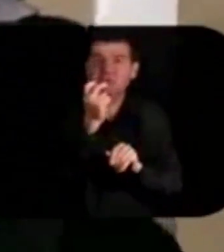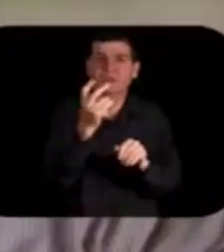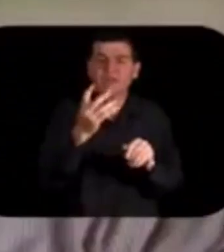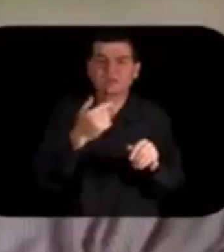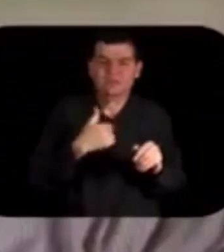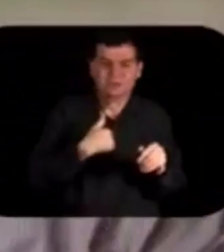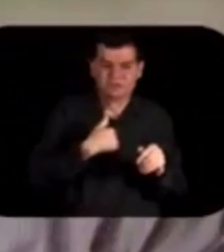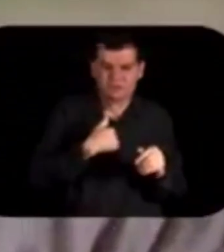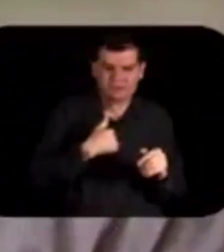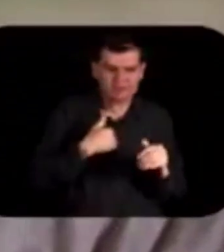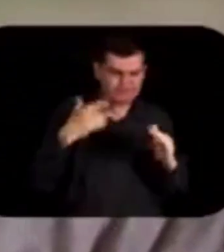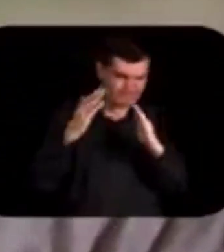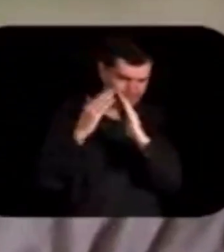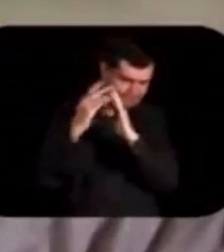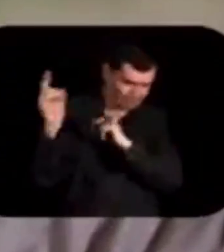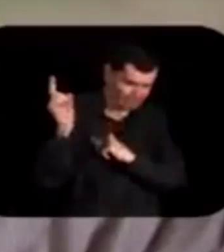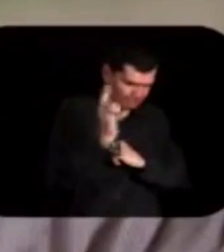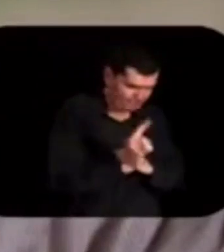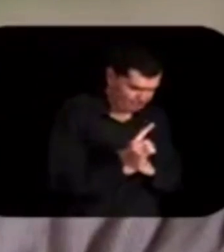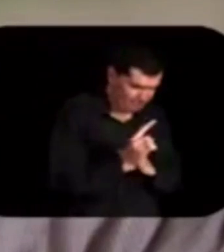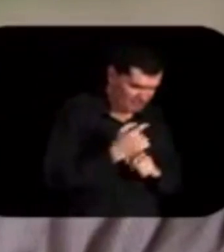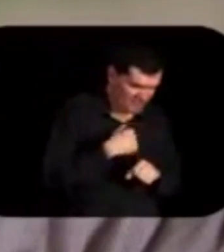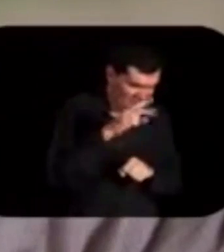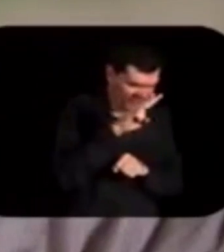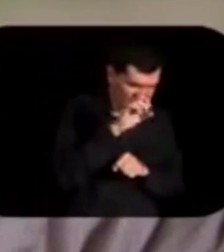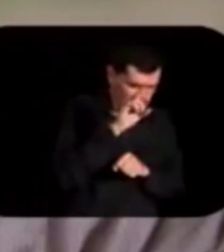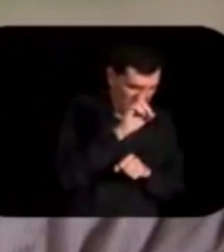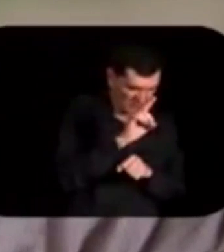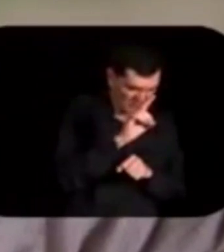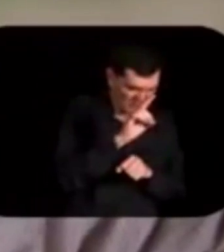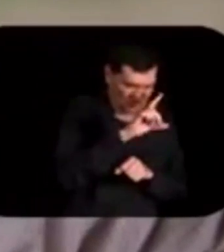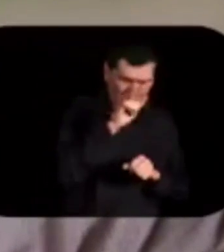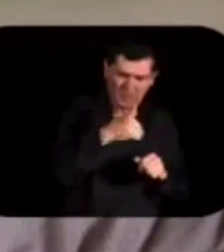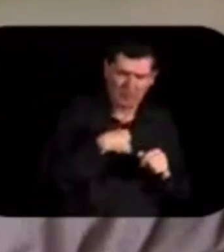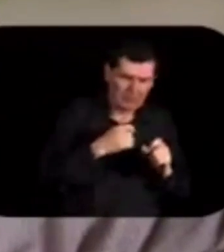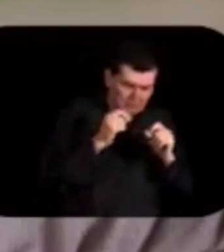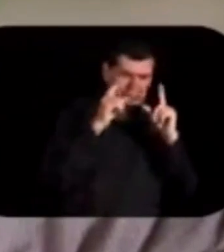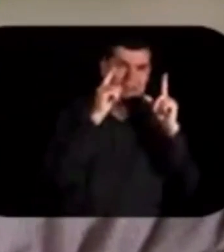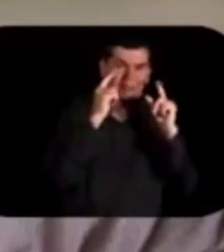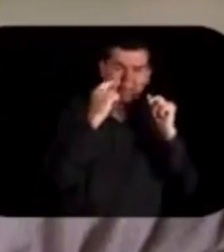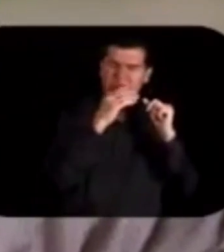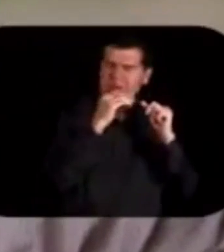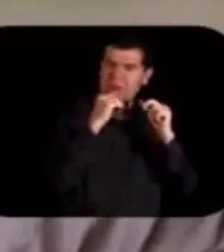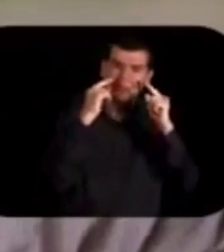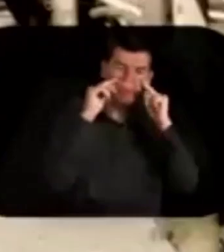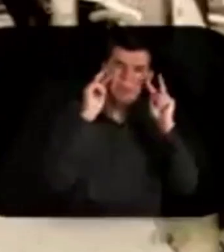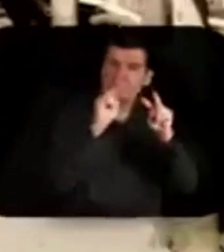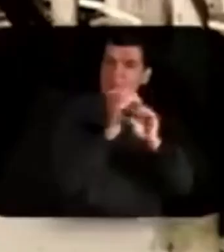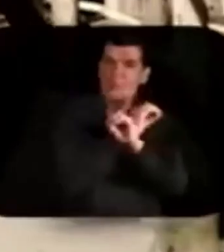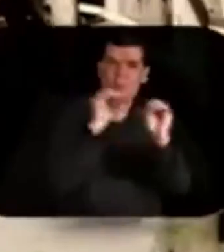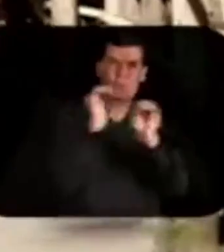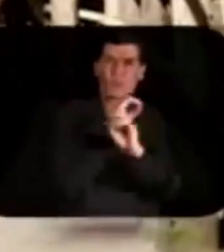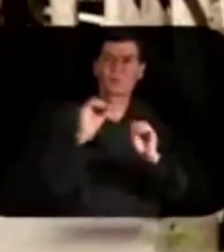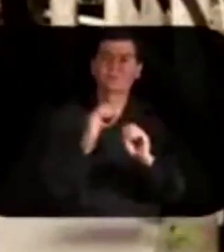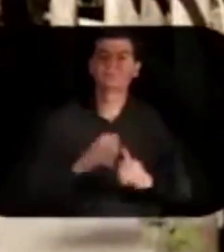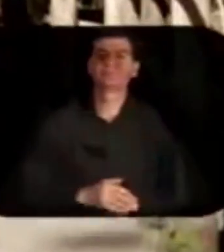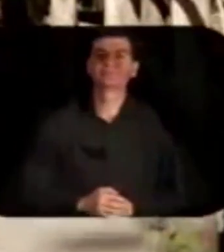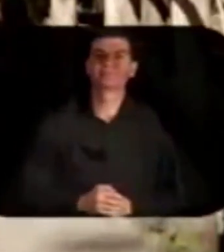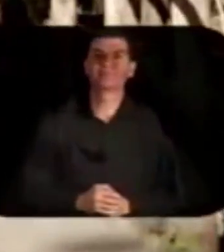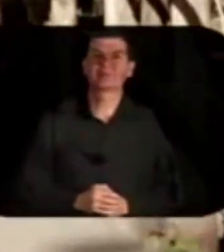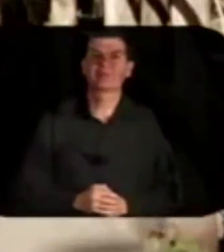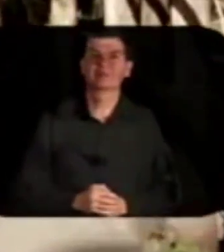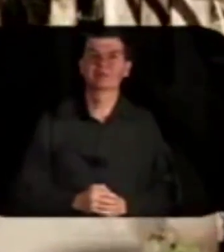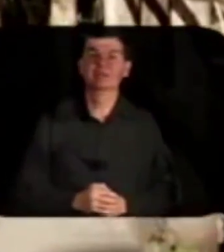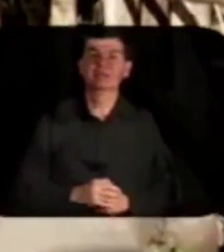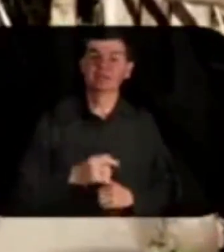very blur. So I went home, I spent the weekend, and I wasn't able to